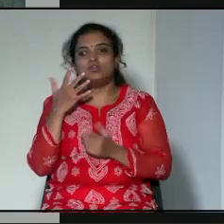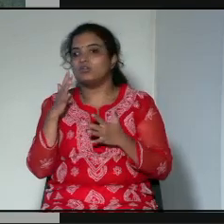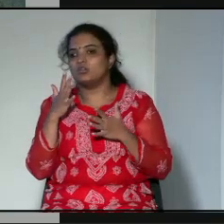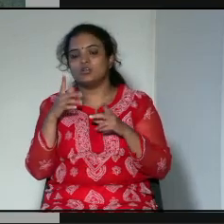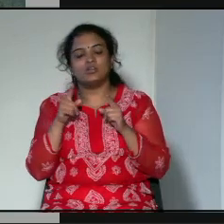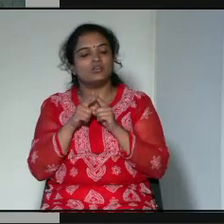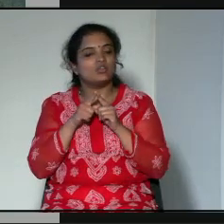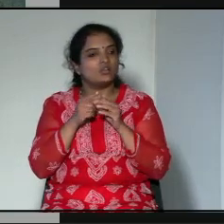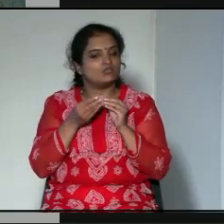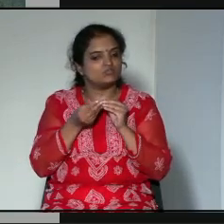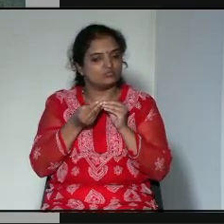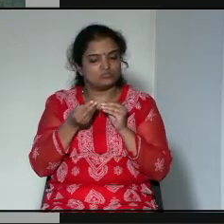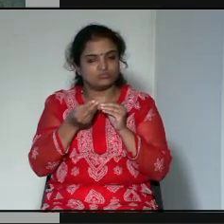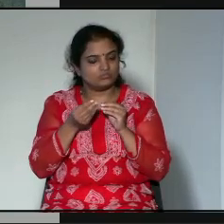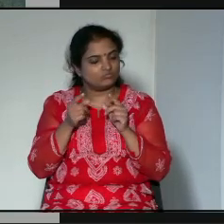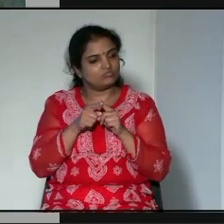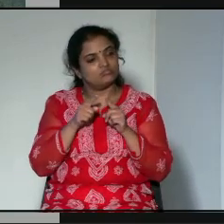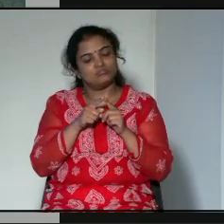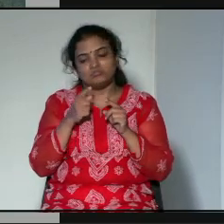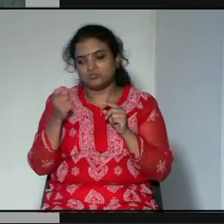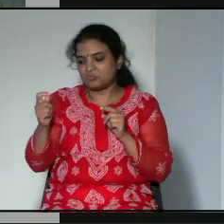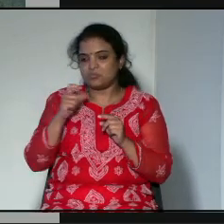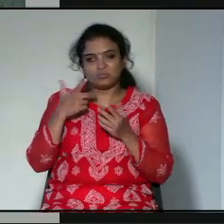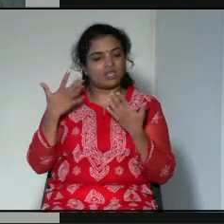near exact